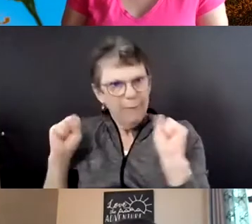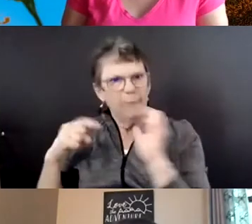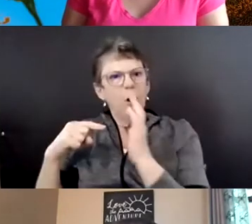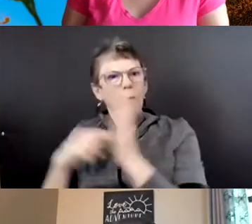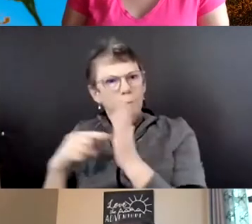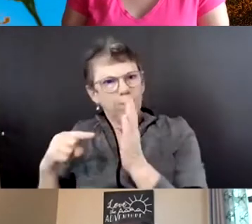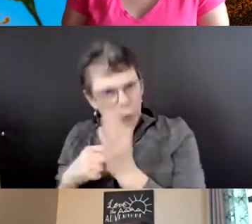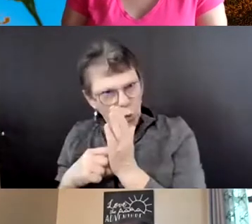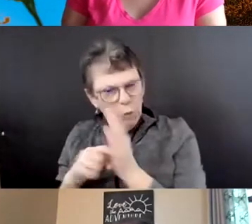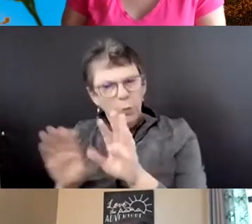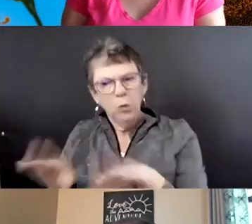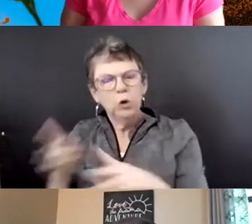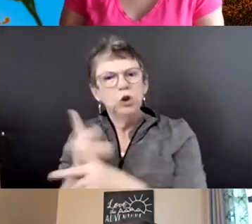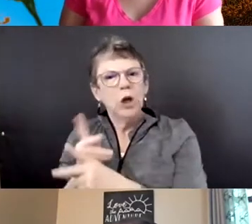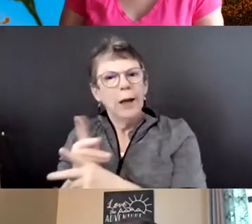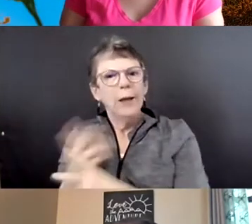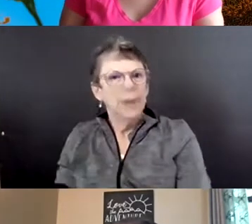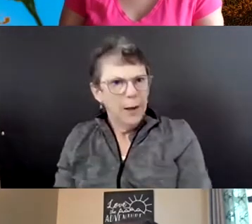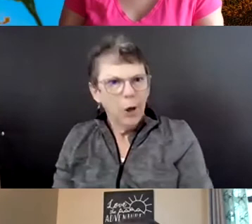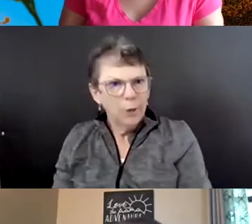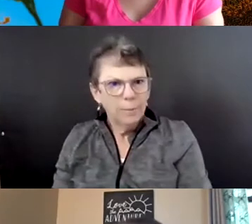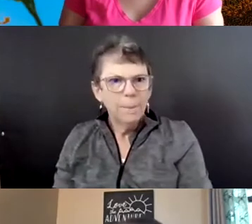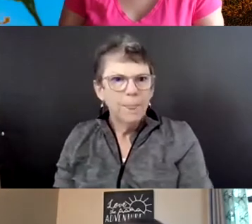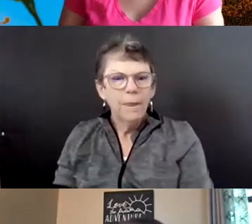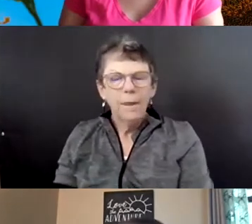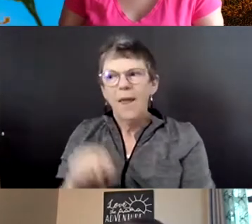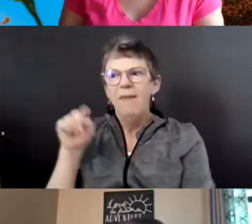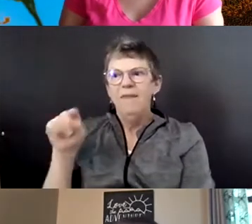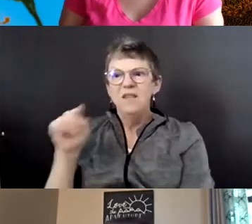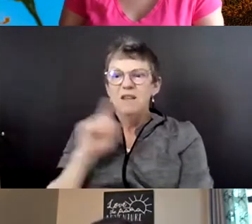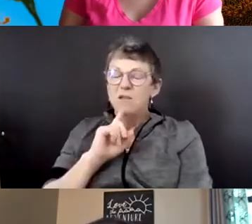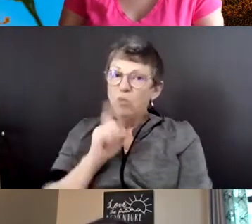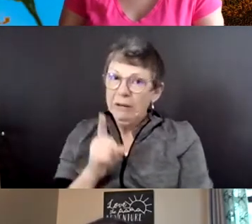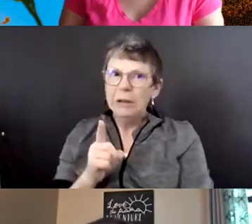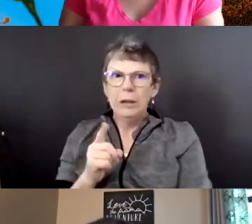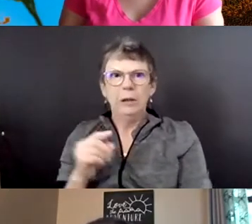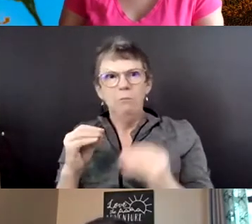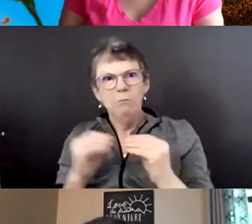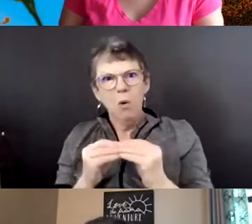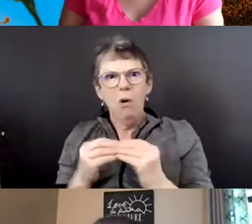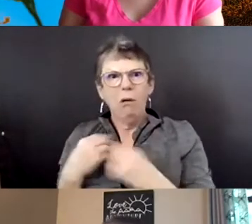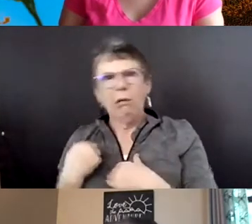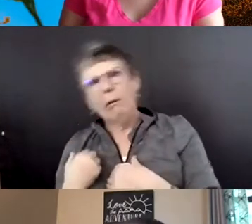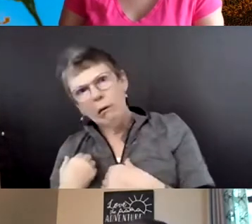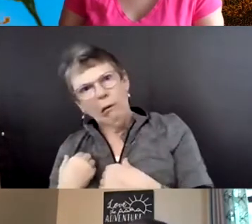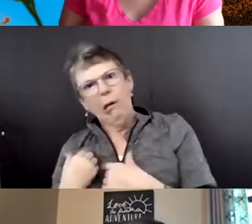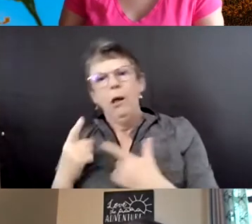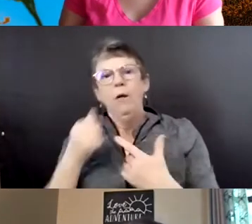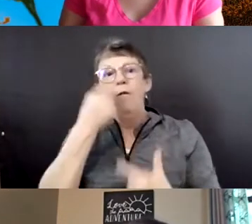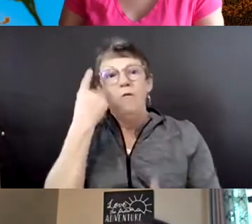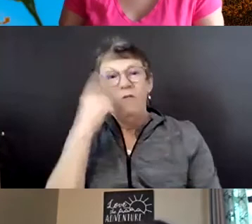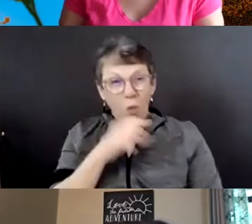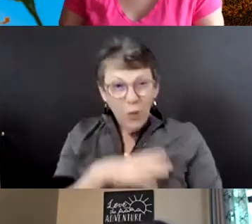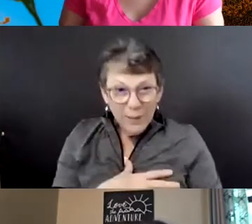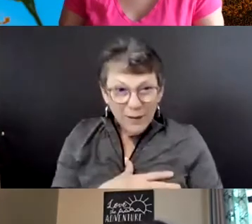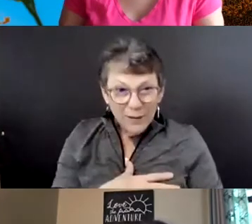that's been borne disproportionately by women. And I really think that we as a state need to make